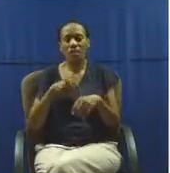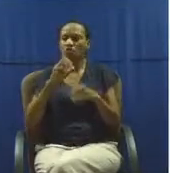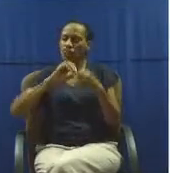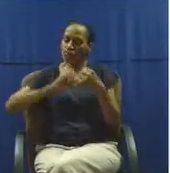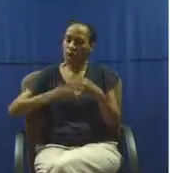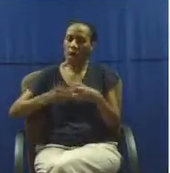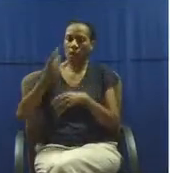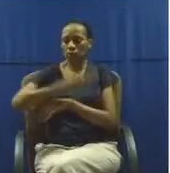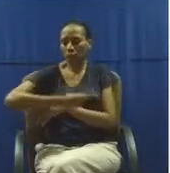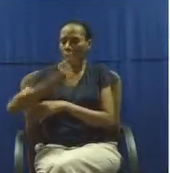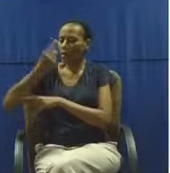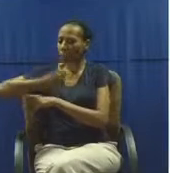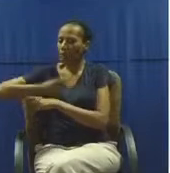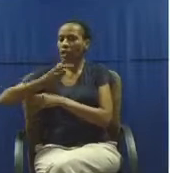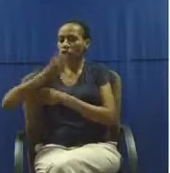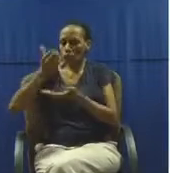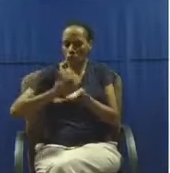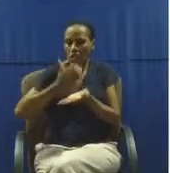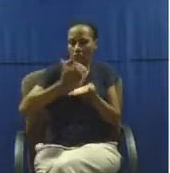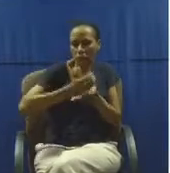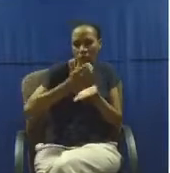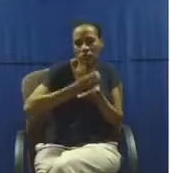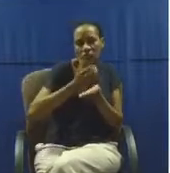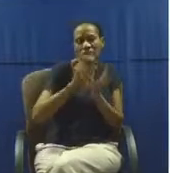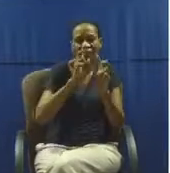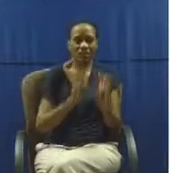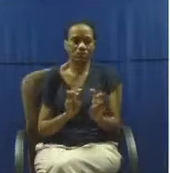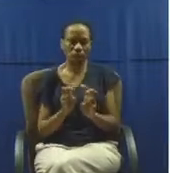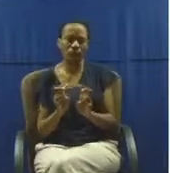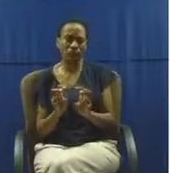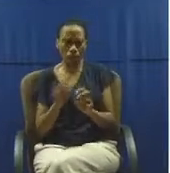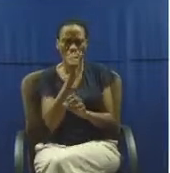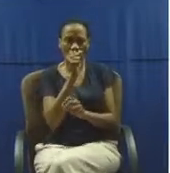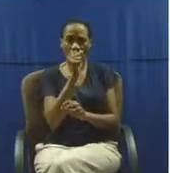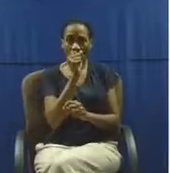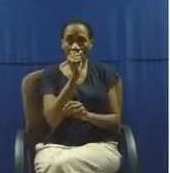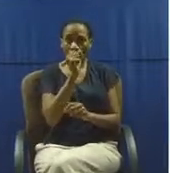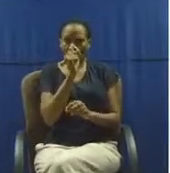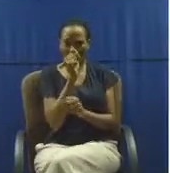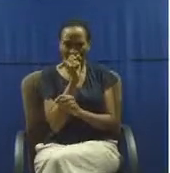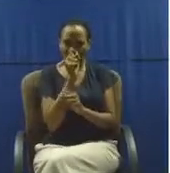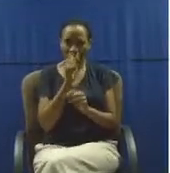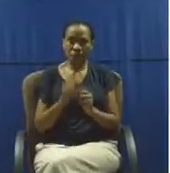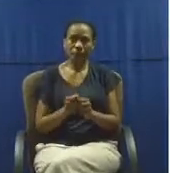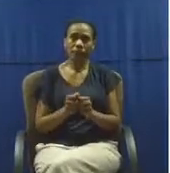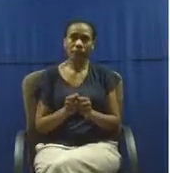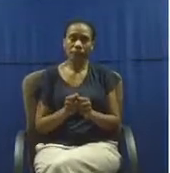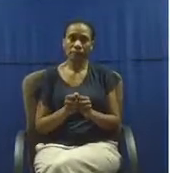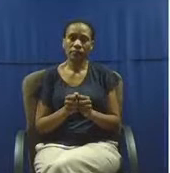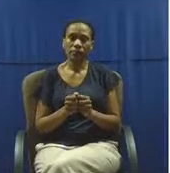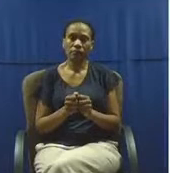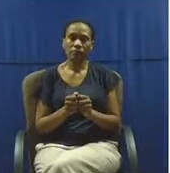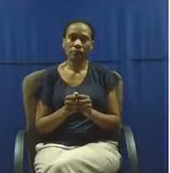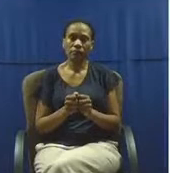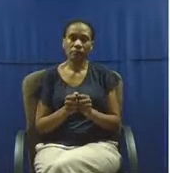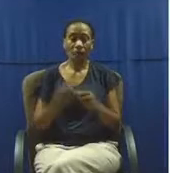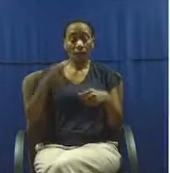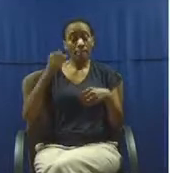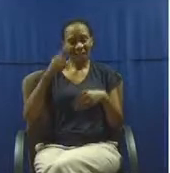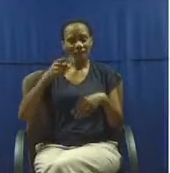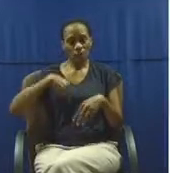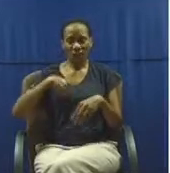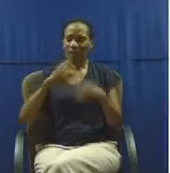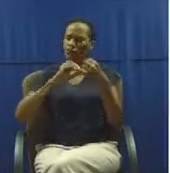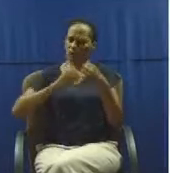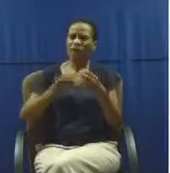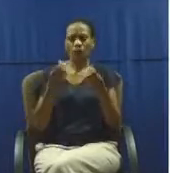basis with very minimal energy that is generated here. We are solving the problem. We are addressing